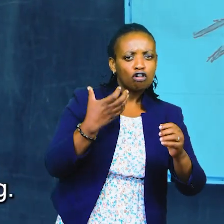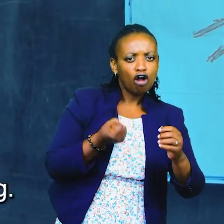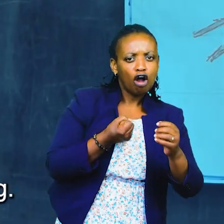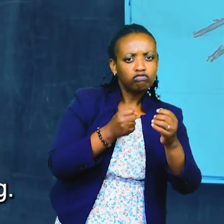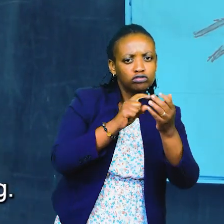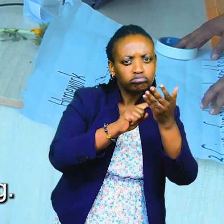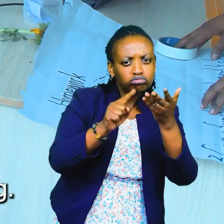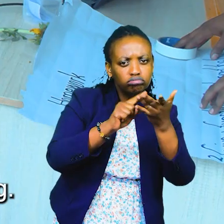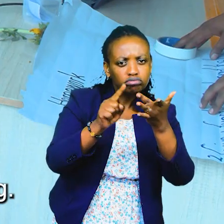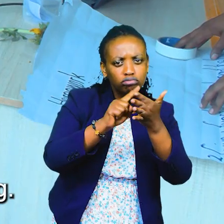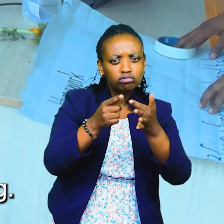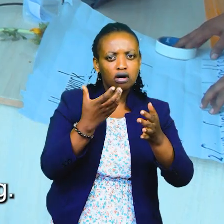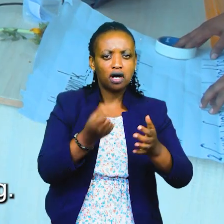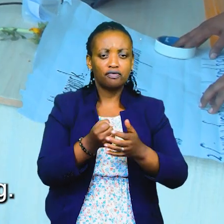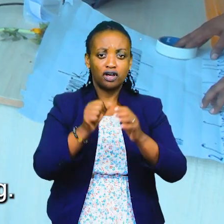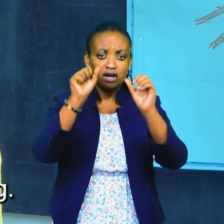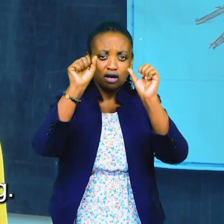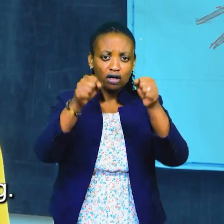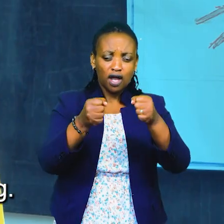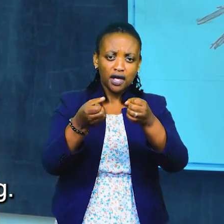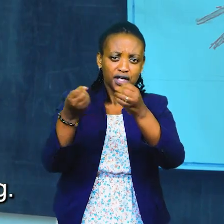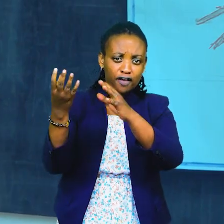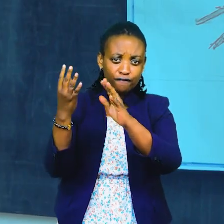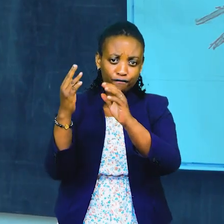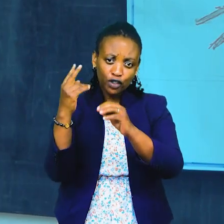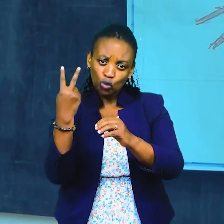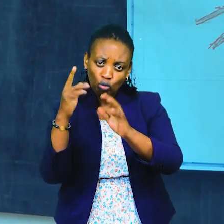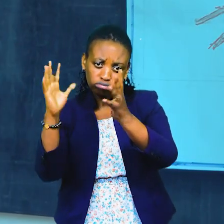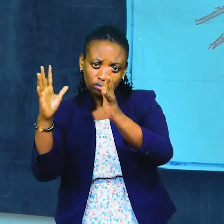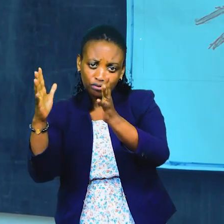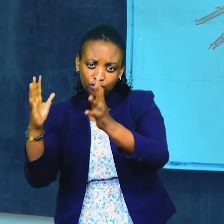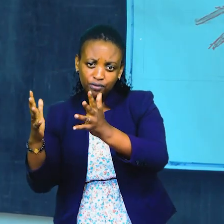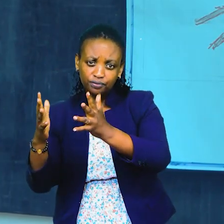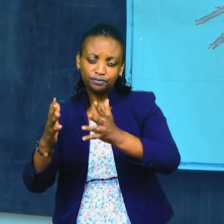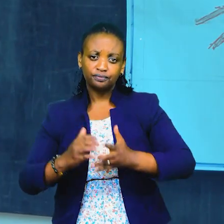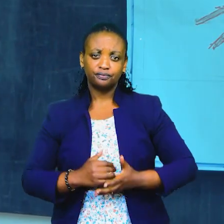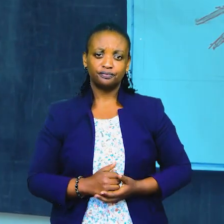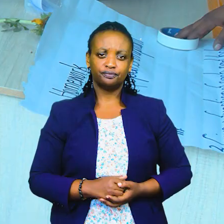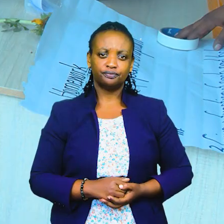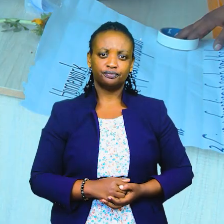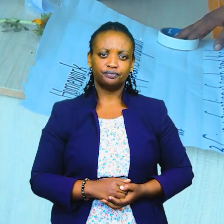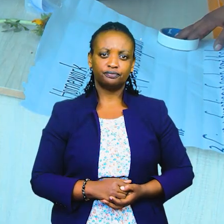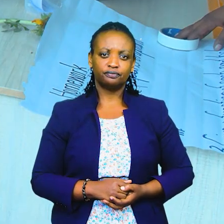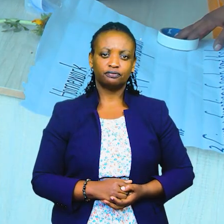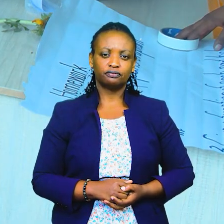Plants are good because it helps in breathing. Can you give him factor